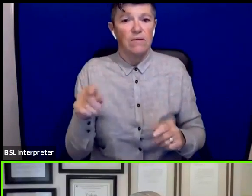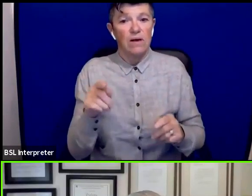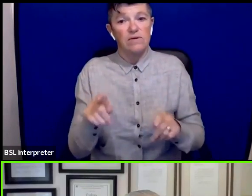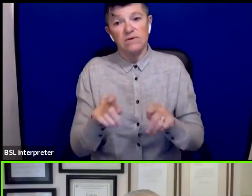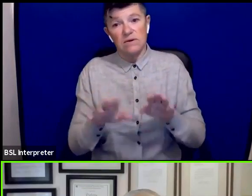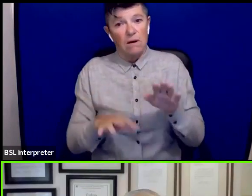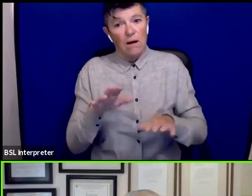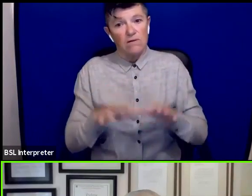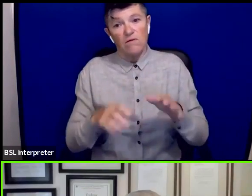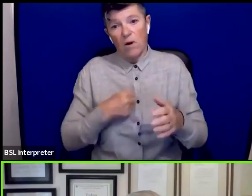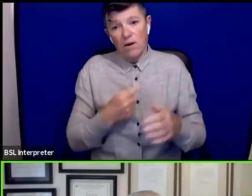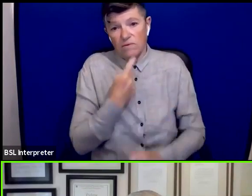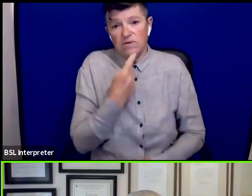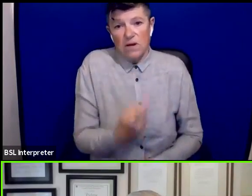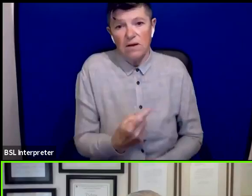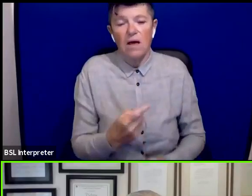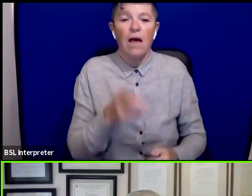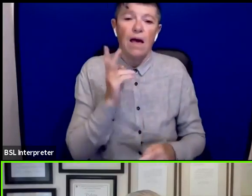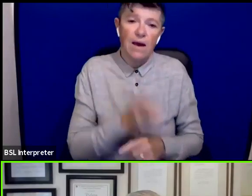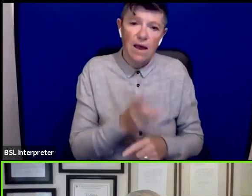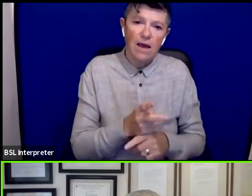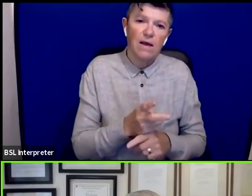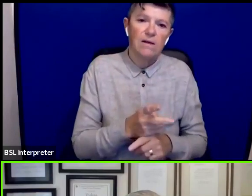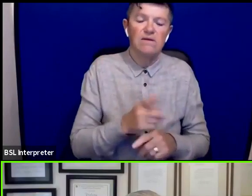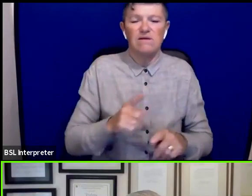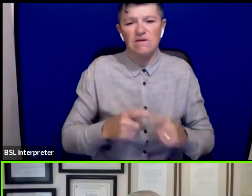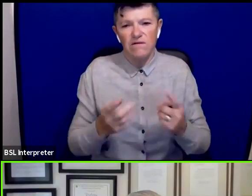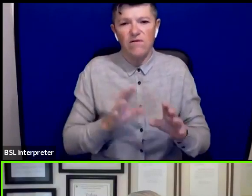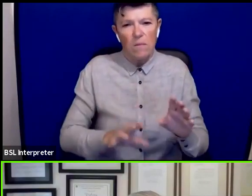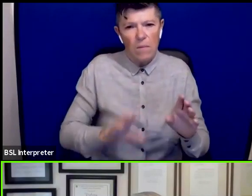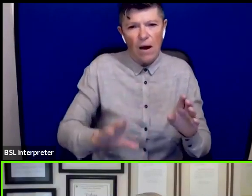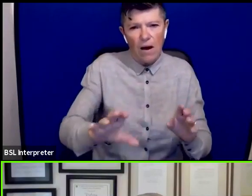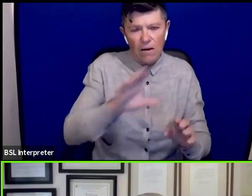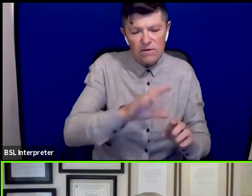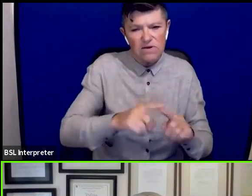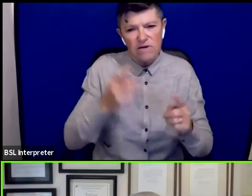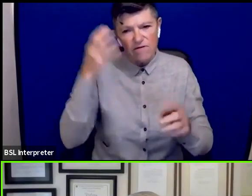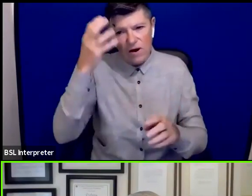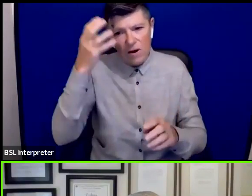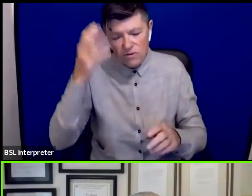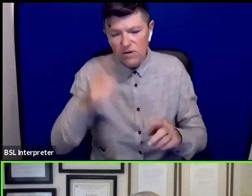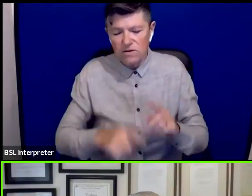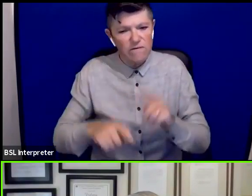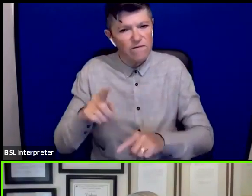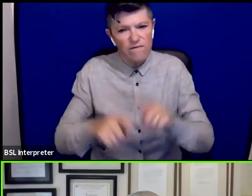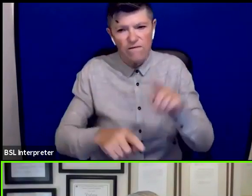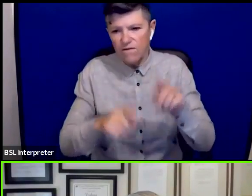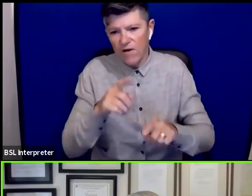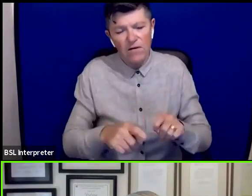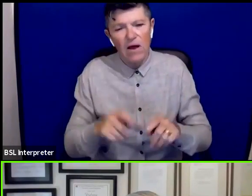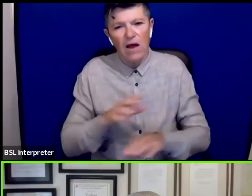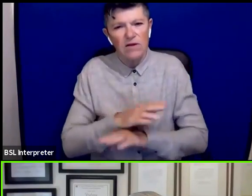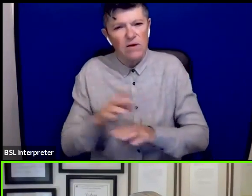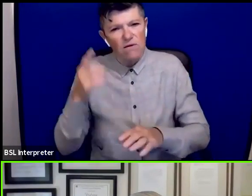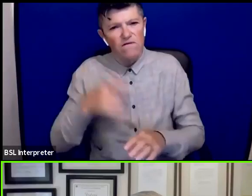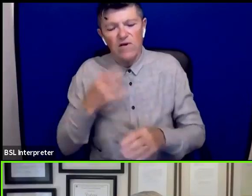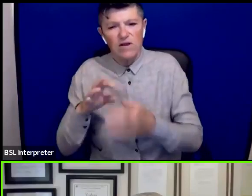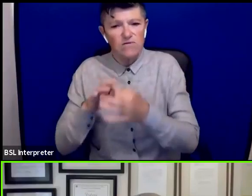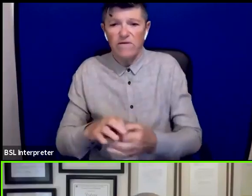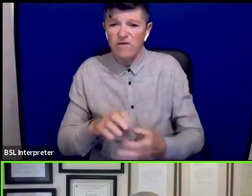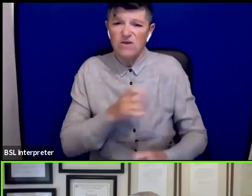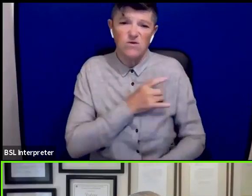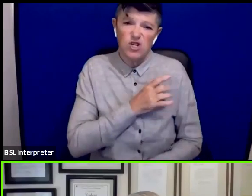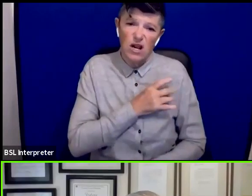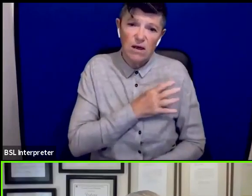that applies with different strengths to different parts of, to different countries. I think it's not a very relevant story when I think of Chile. I think it's a